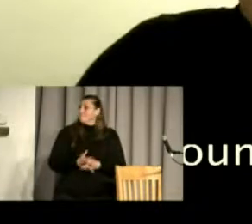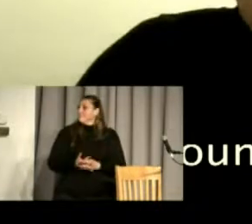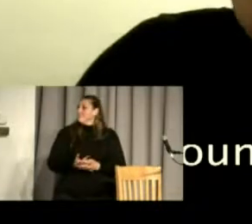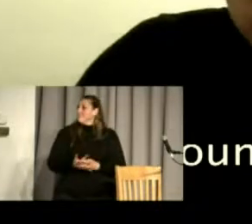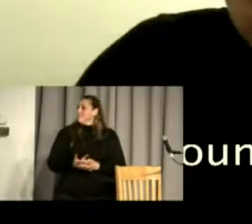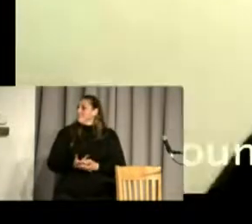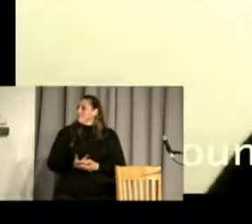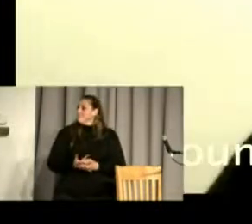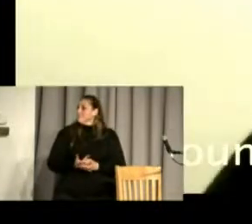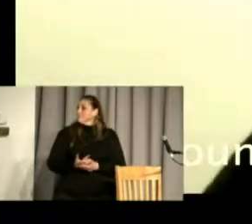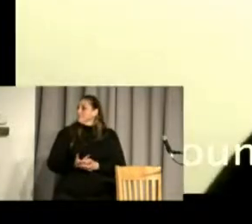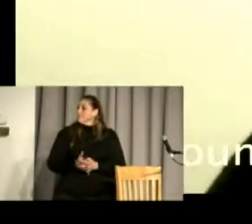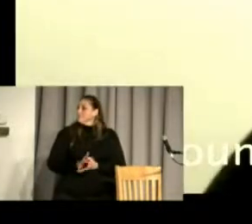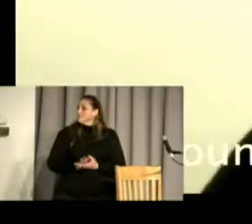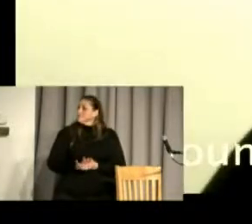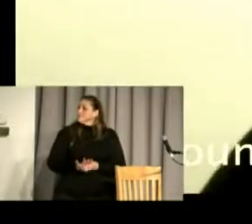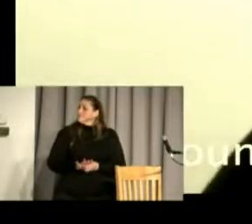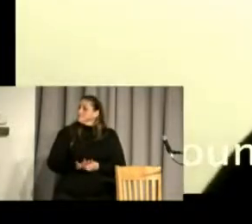briefly.